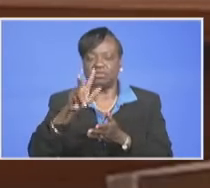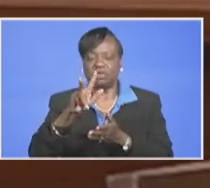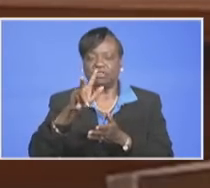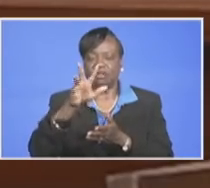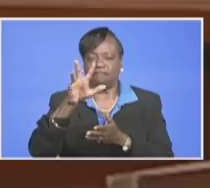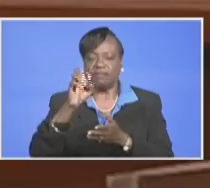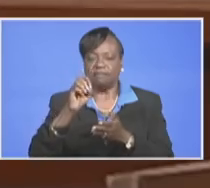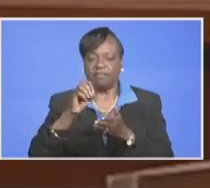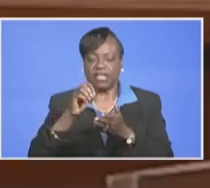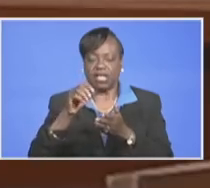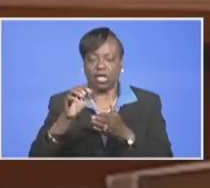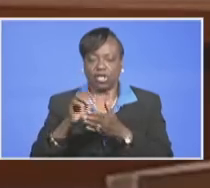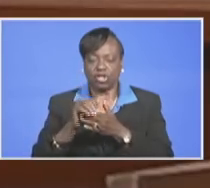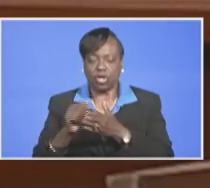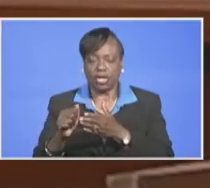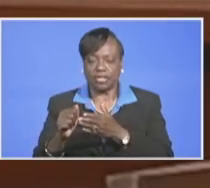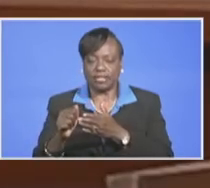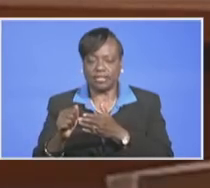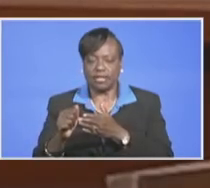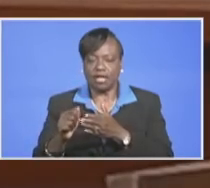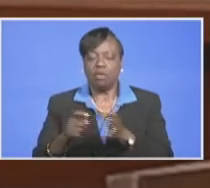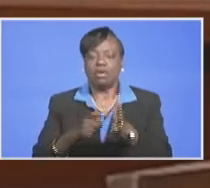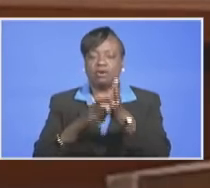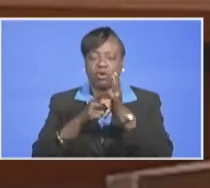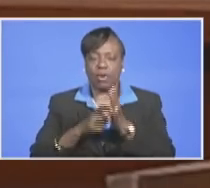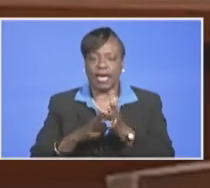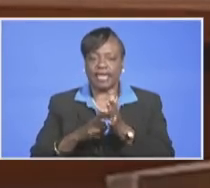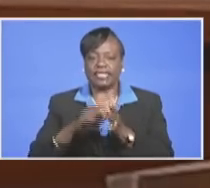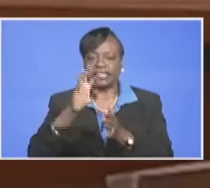$120,672,350. We will require a sum of